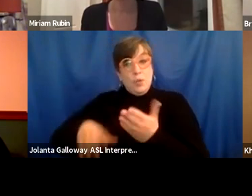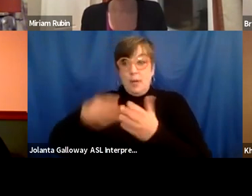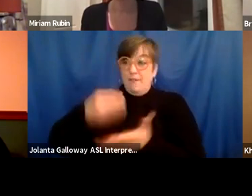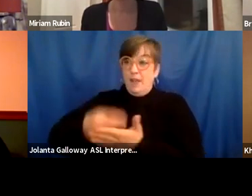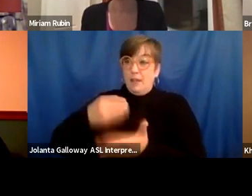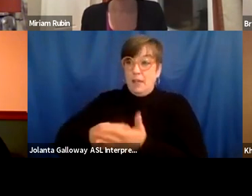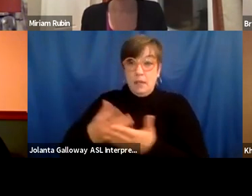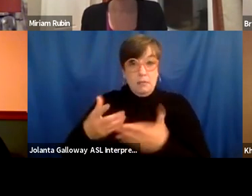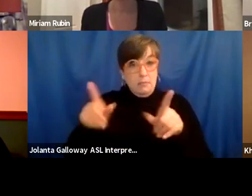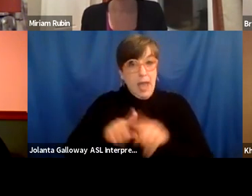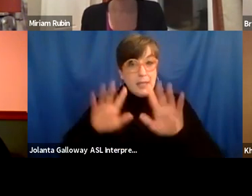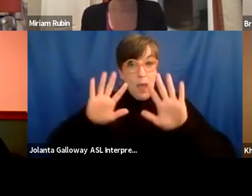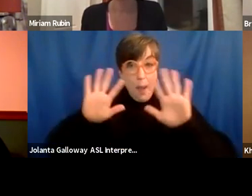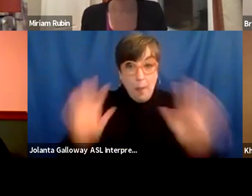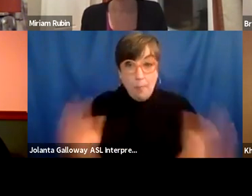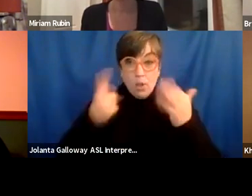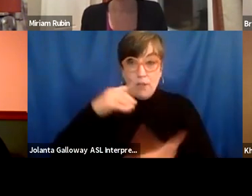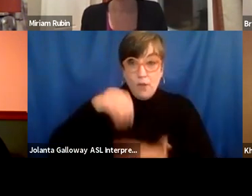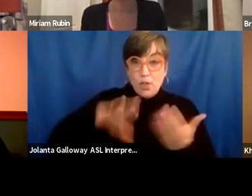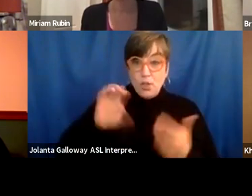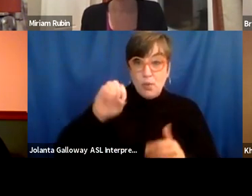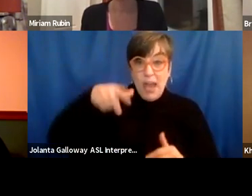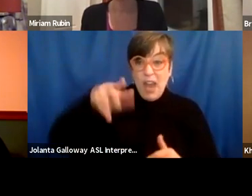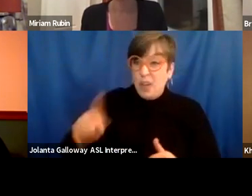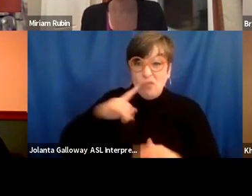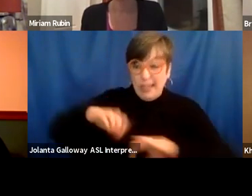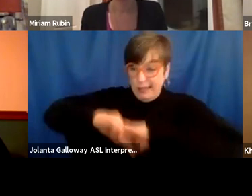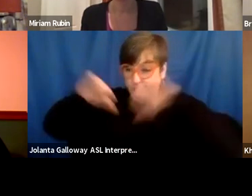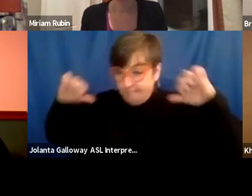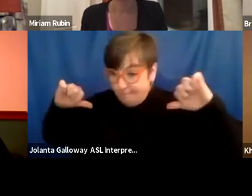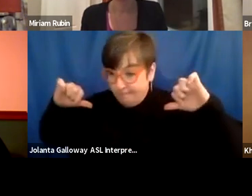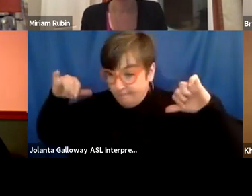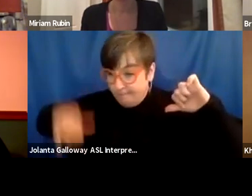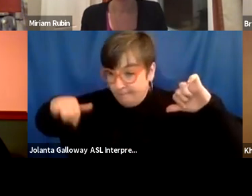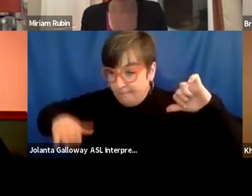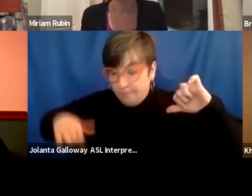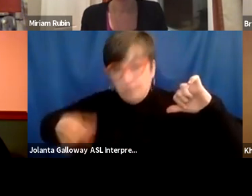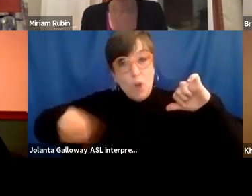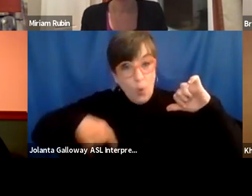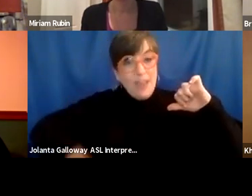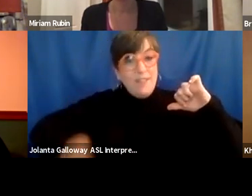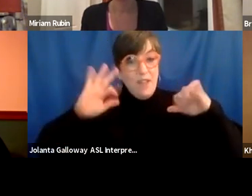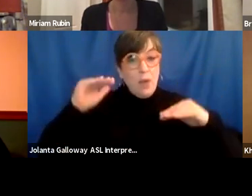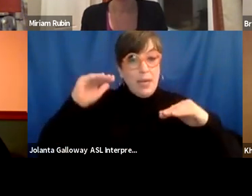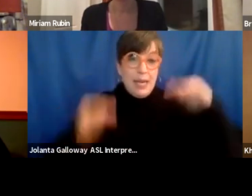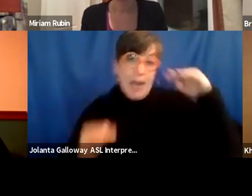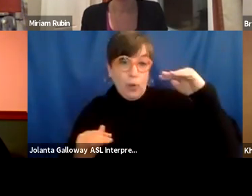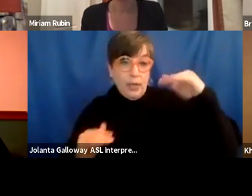that has revealed some of the inequities in our system. So I do think that that is part of our approach.